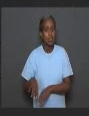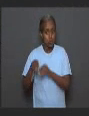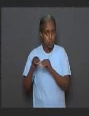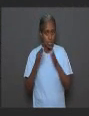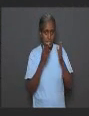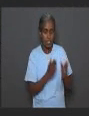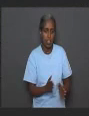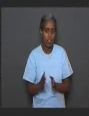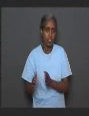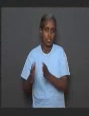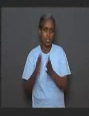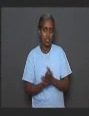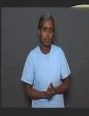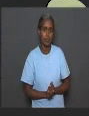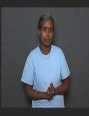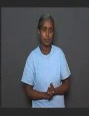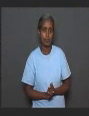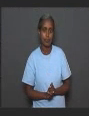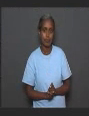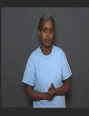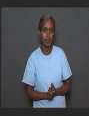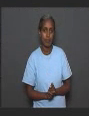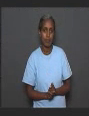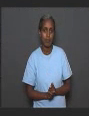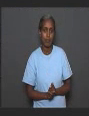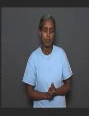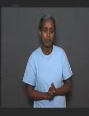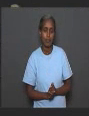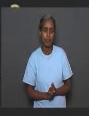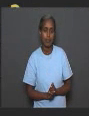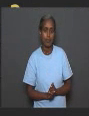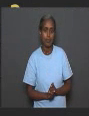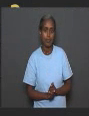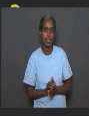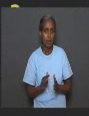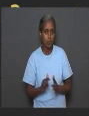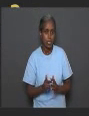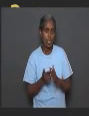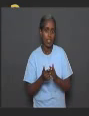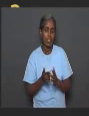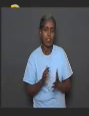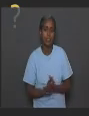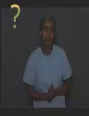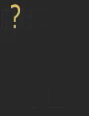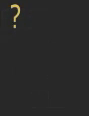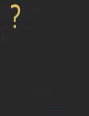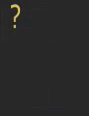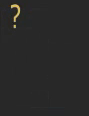Students, let's get ready. Begin.